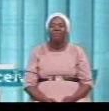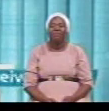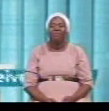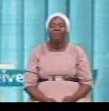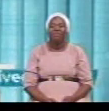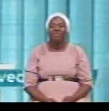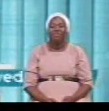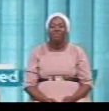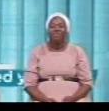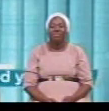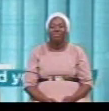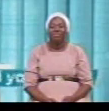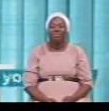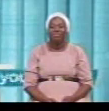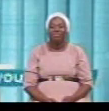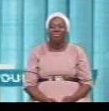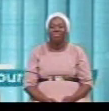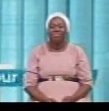Orchestra, let's have you.